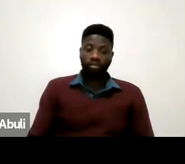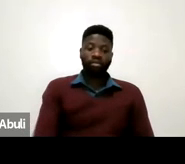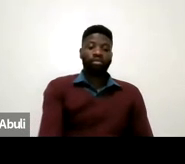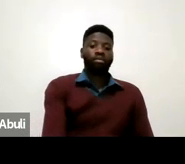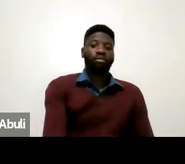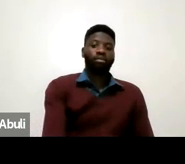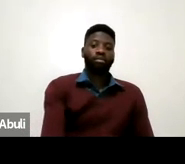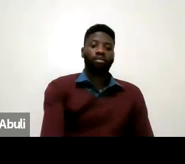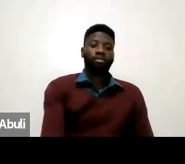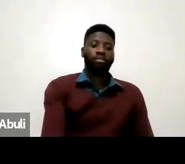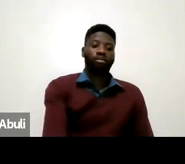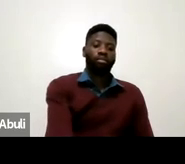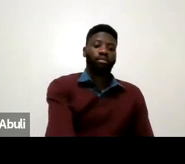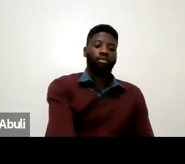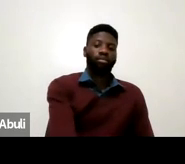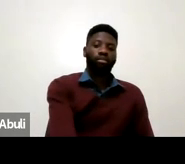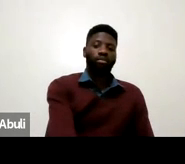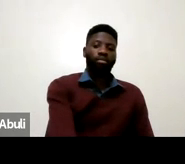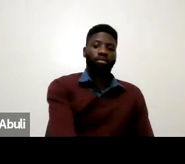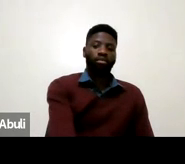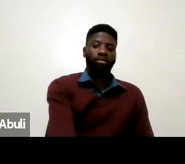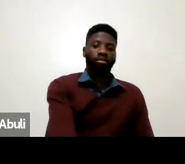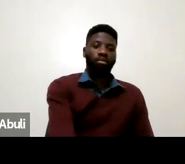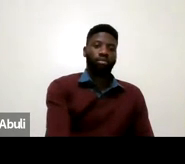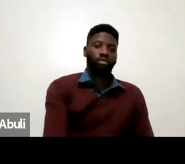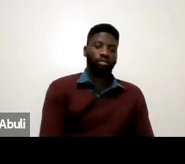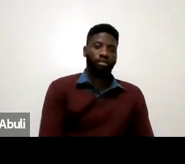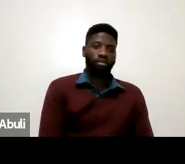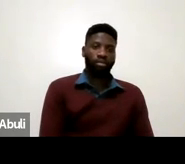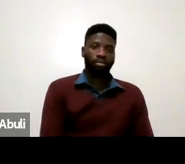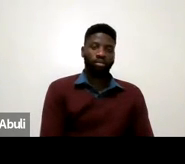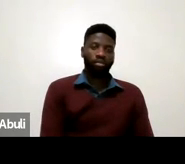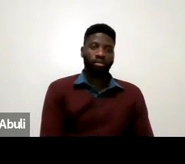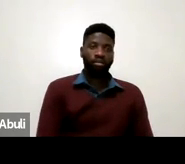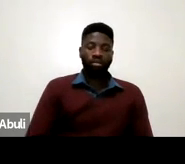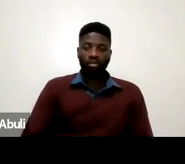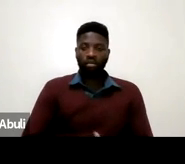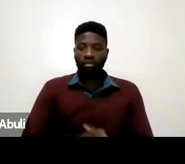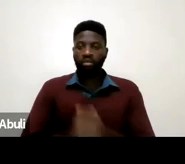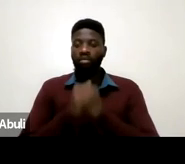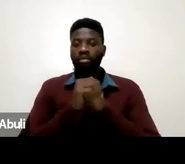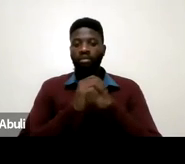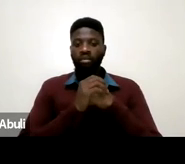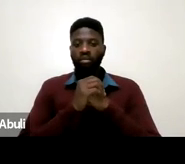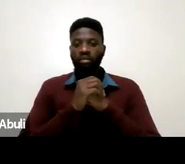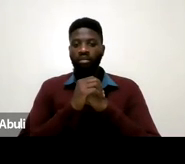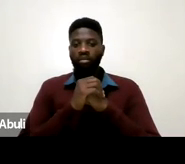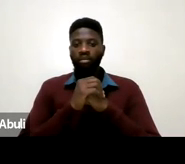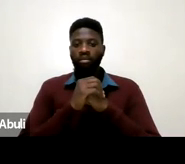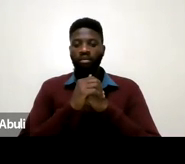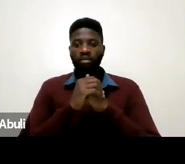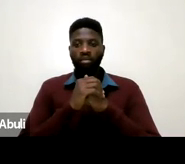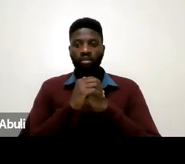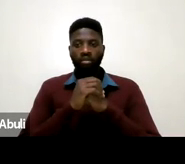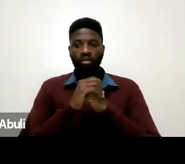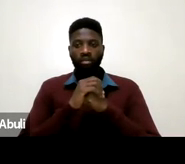I know we've taken long, but I think it was an extremely important lesson for us to learn, and the next one will be more